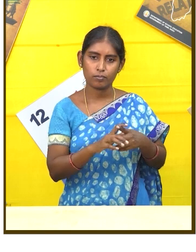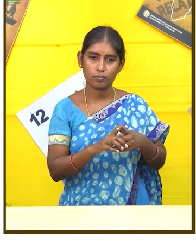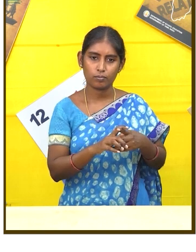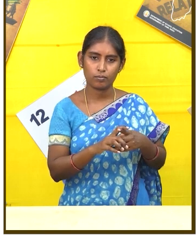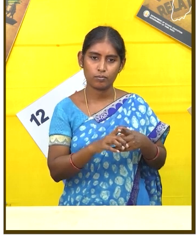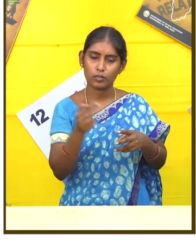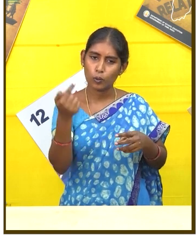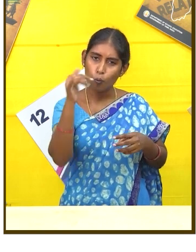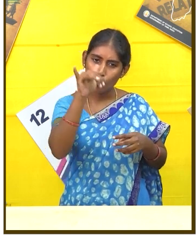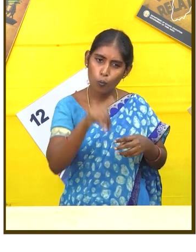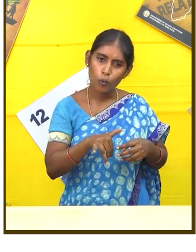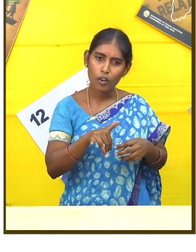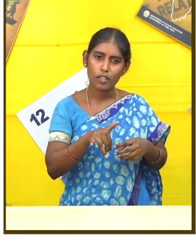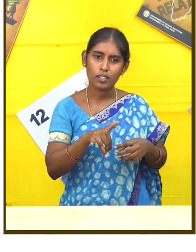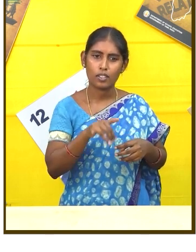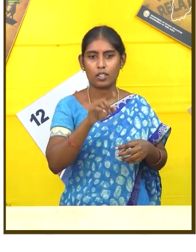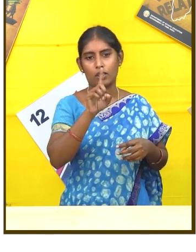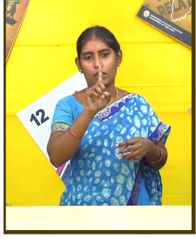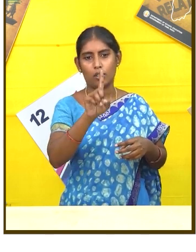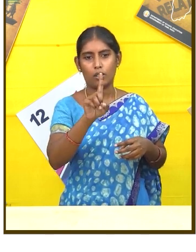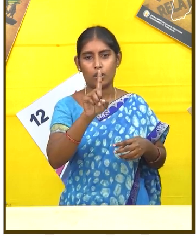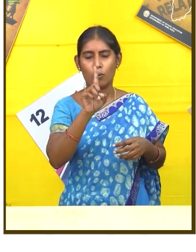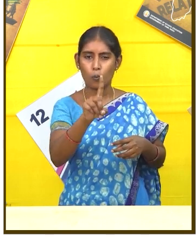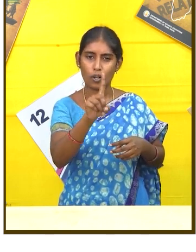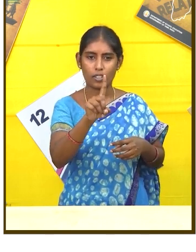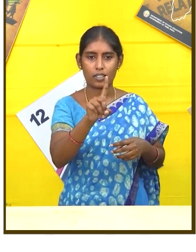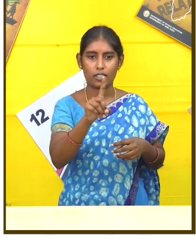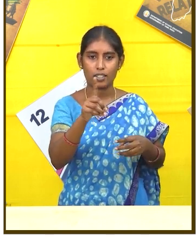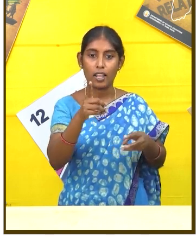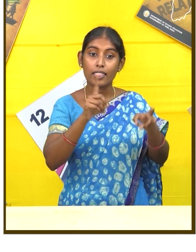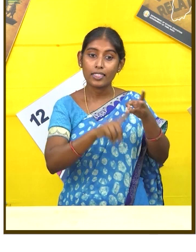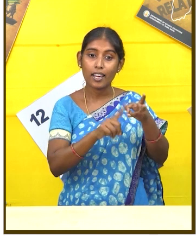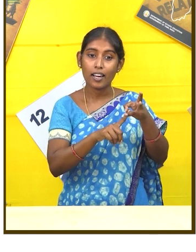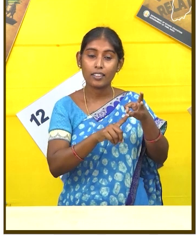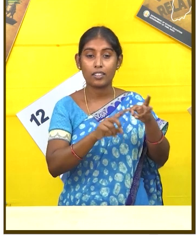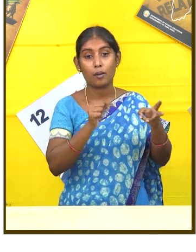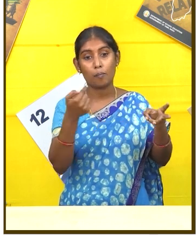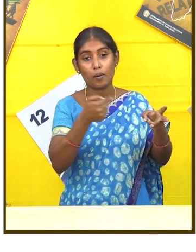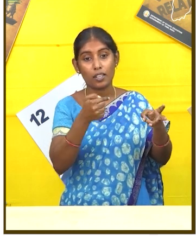y alone there, only one y. In the third equation we have minus 2.